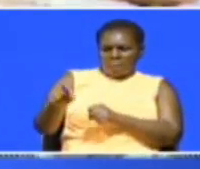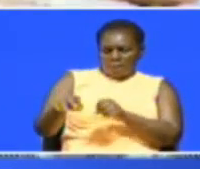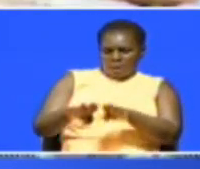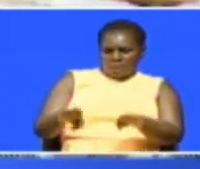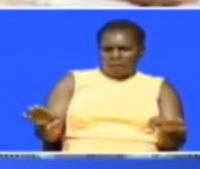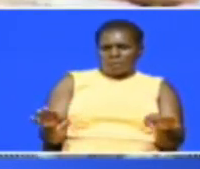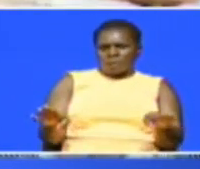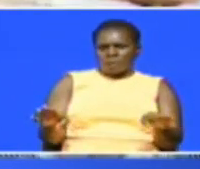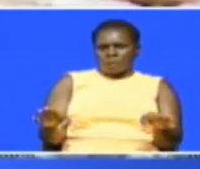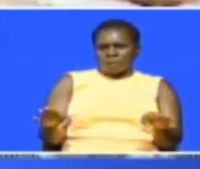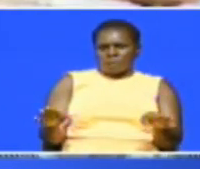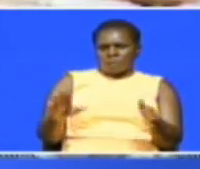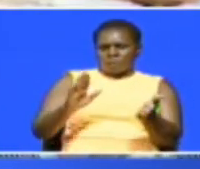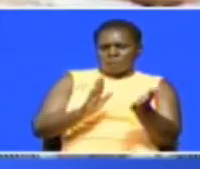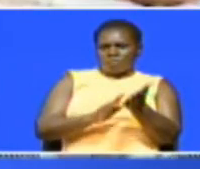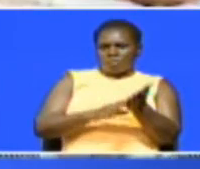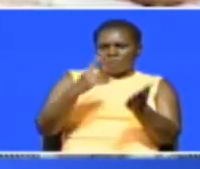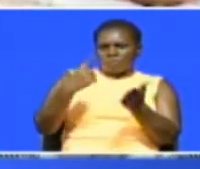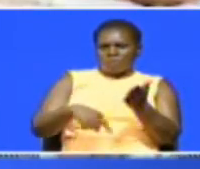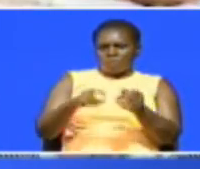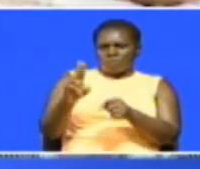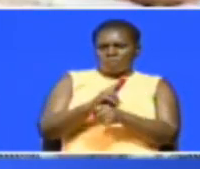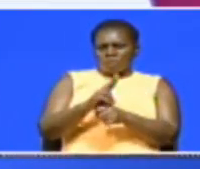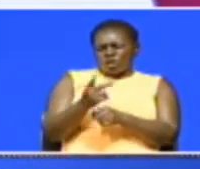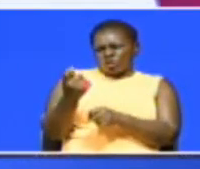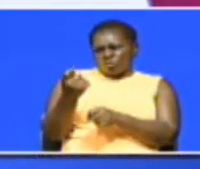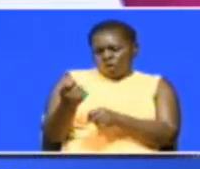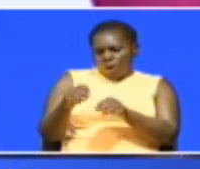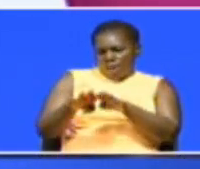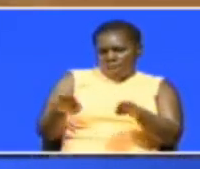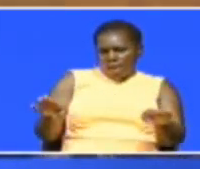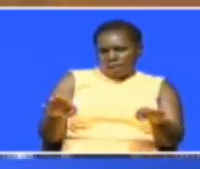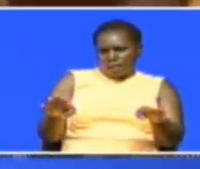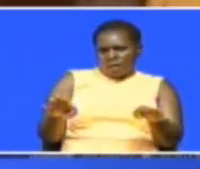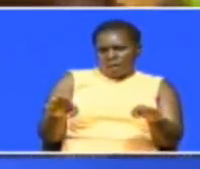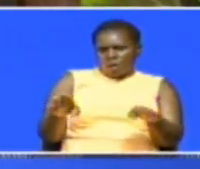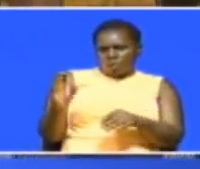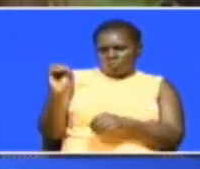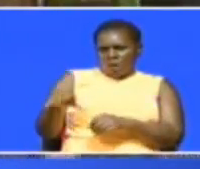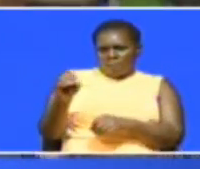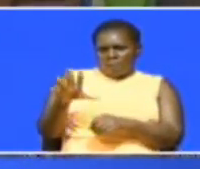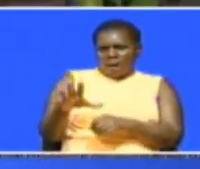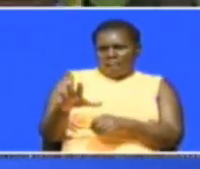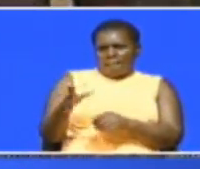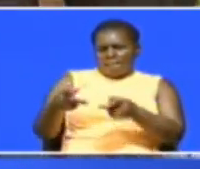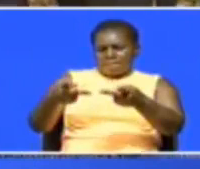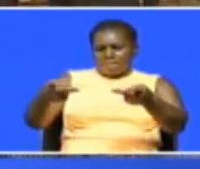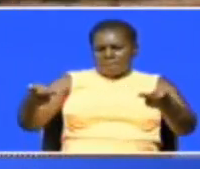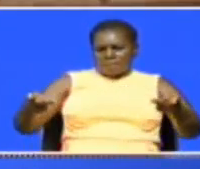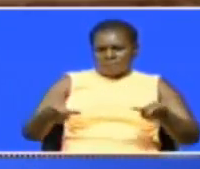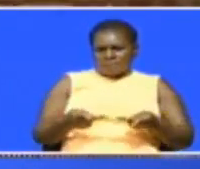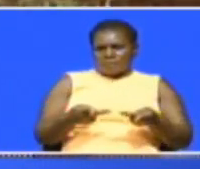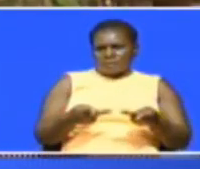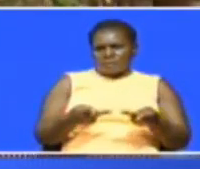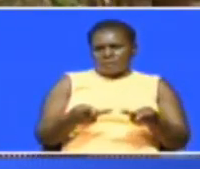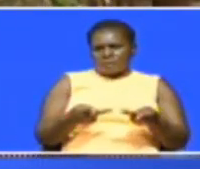ground. So what we recommend is that you can use what we call micro gardens. You can even use your dustbins, use your basins, you can use your